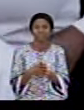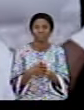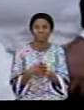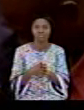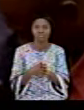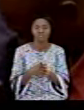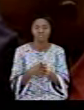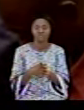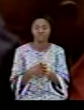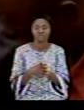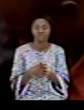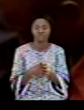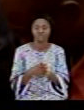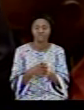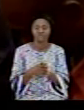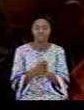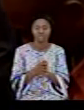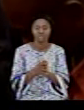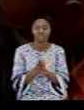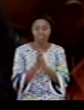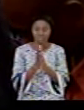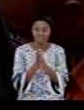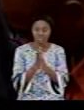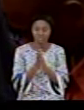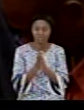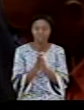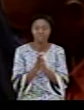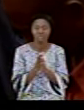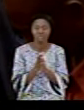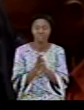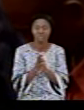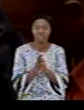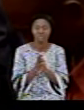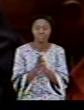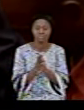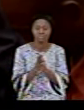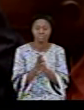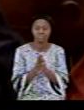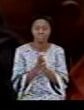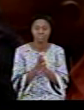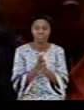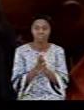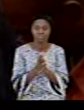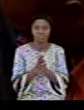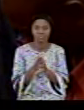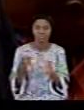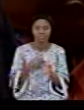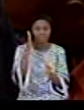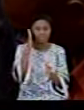the falling attitude of the graceful